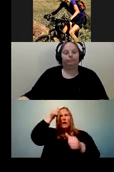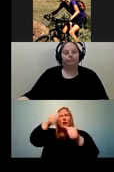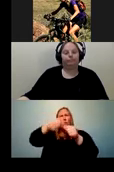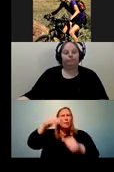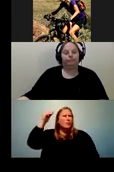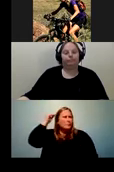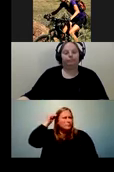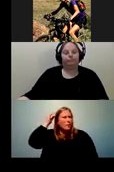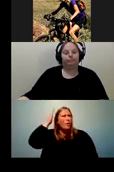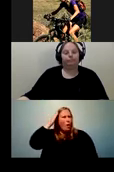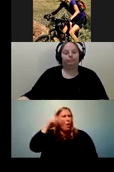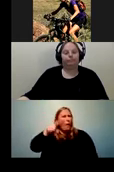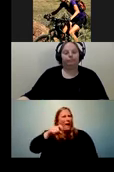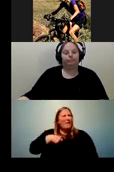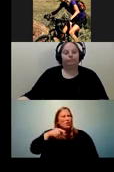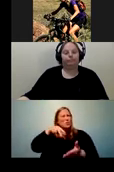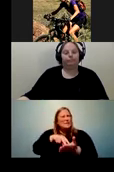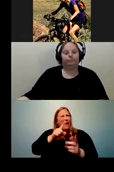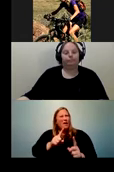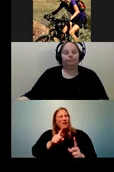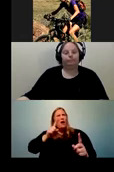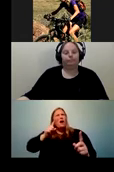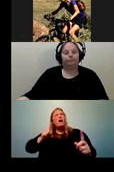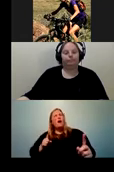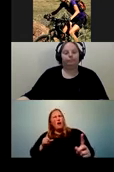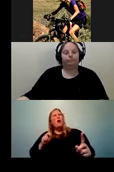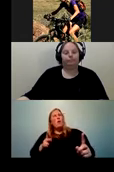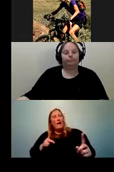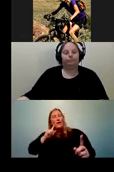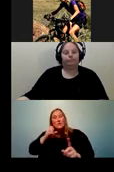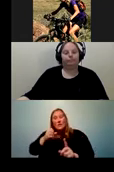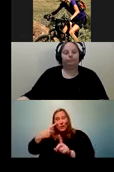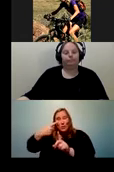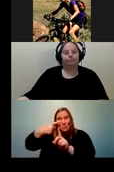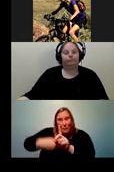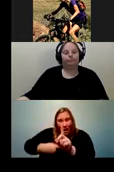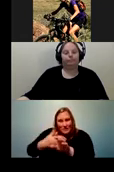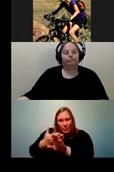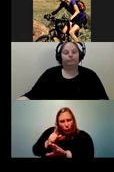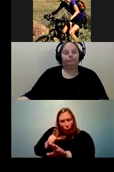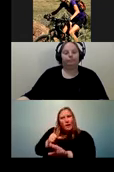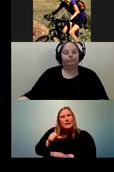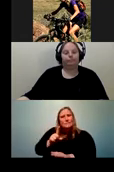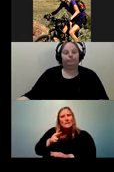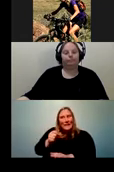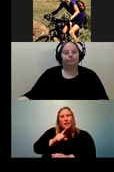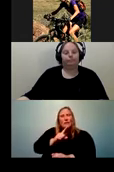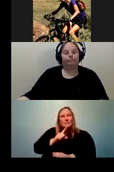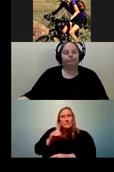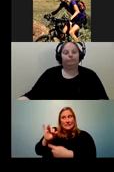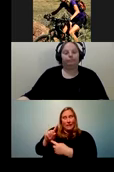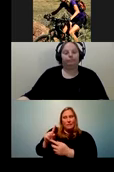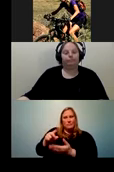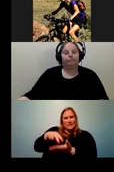And it took a couple months, I think, for that to work out. The reason I mention that